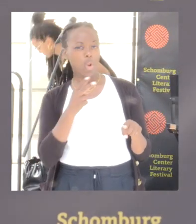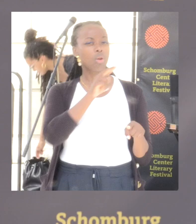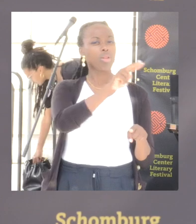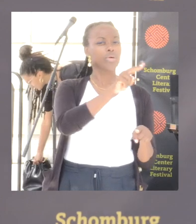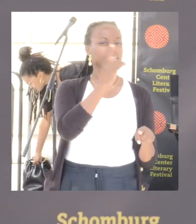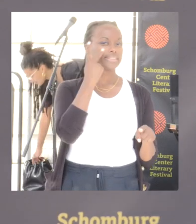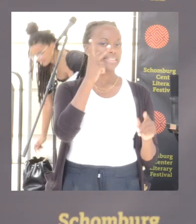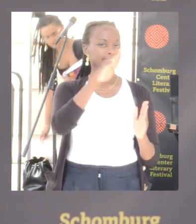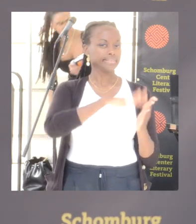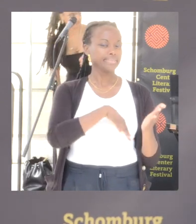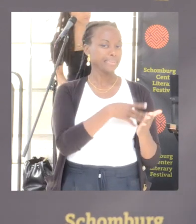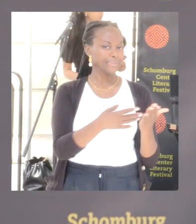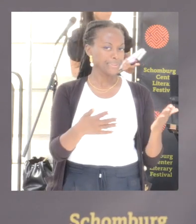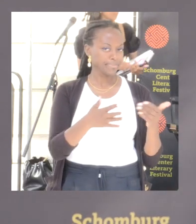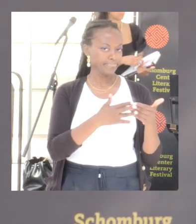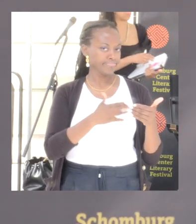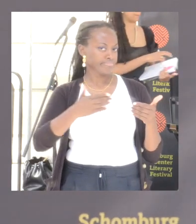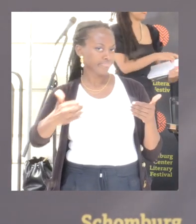by hour.